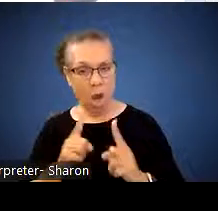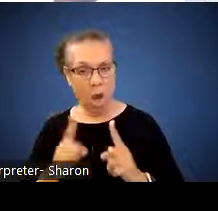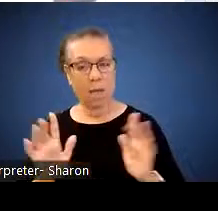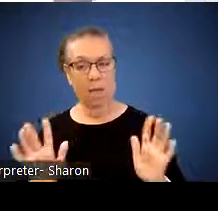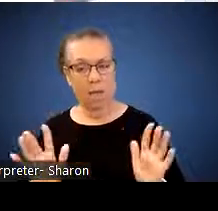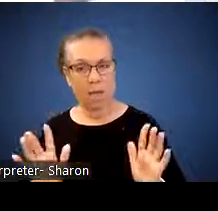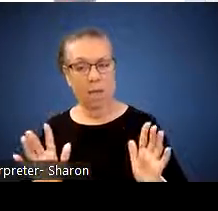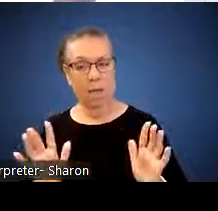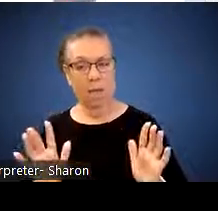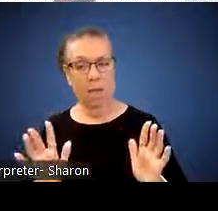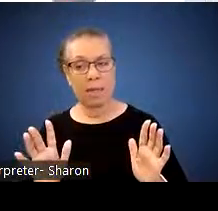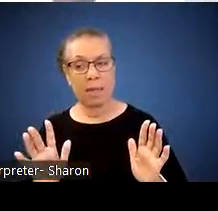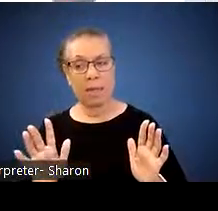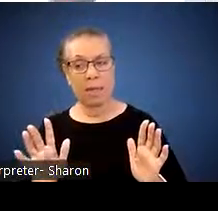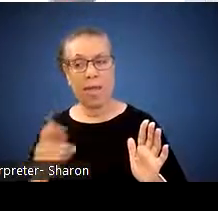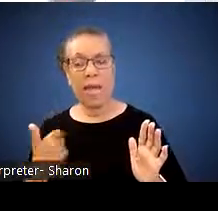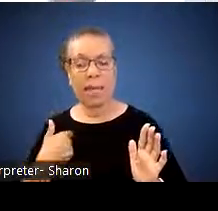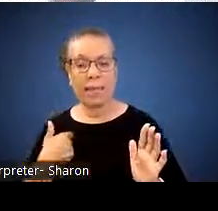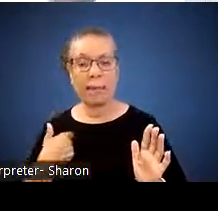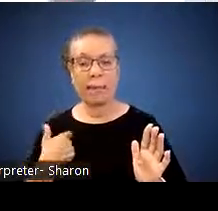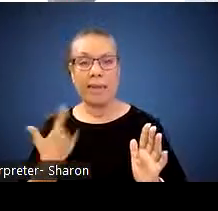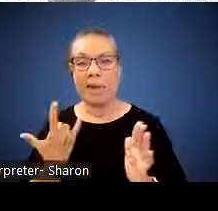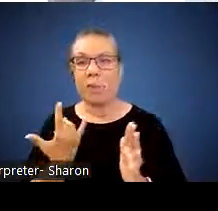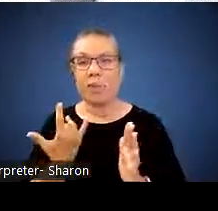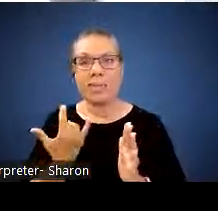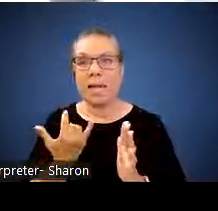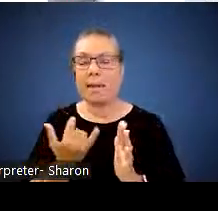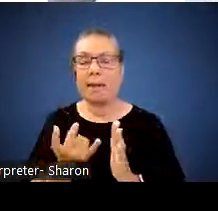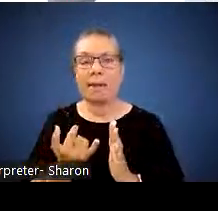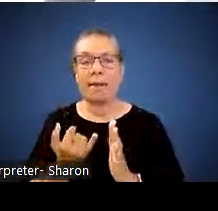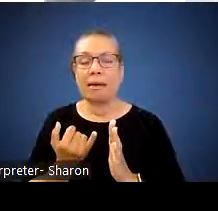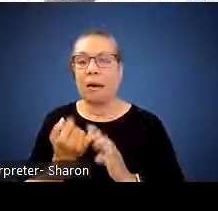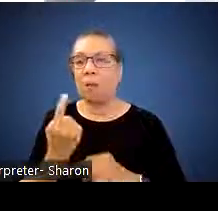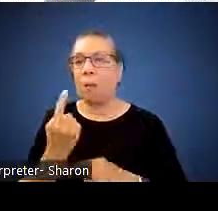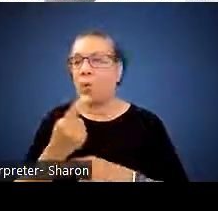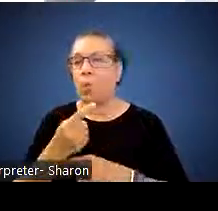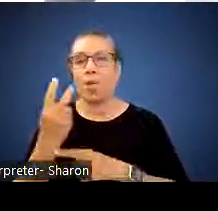within days of them passing their regulation.